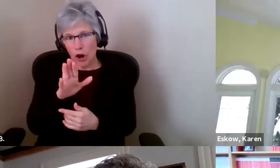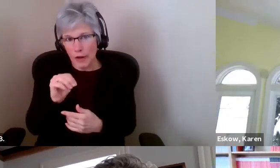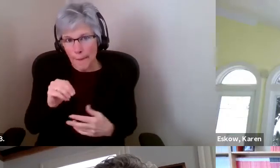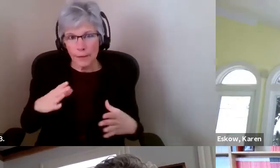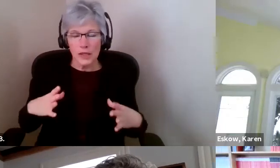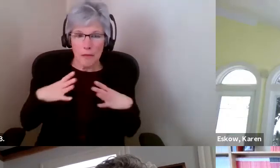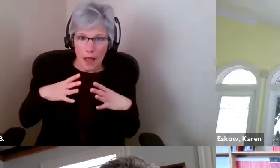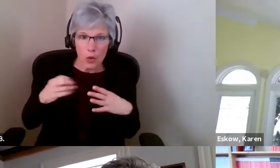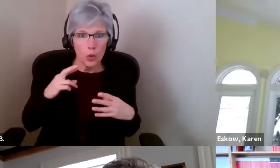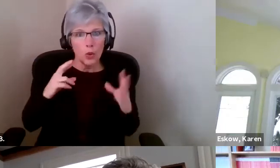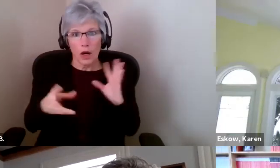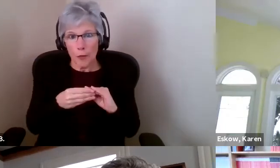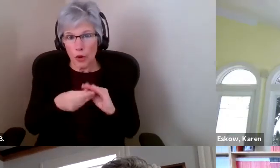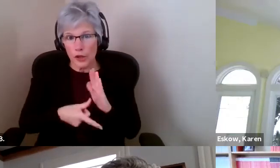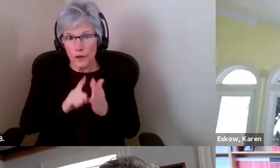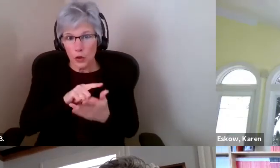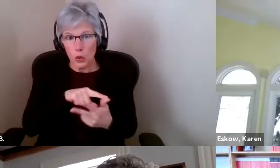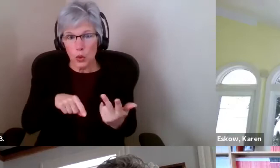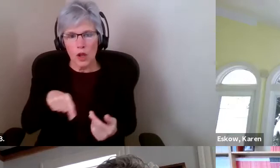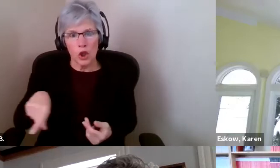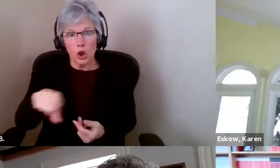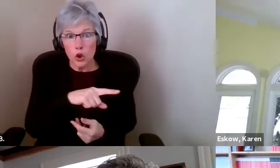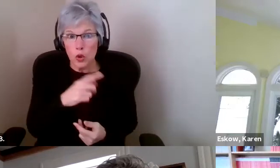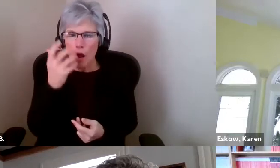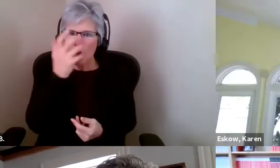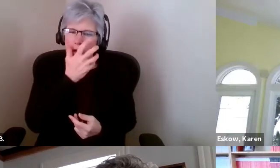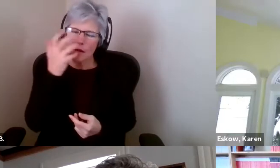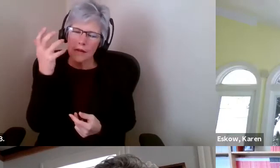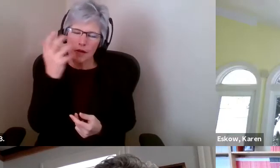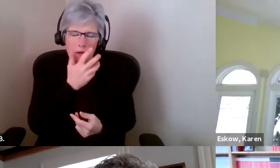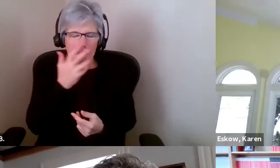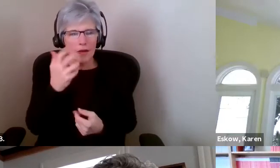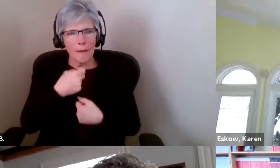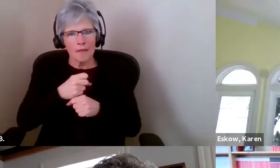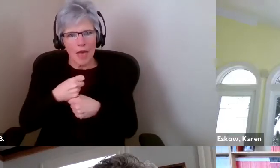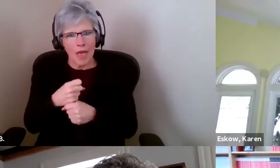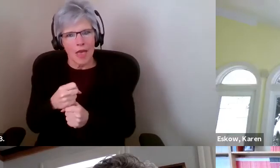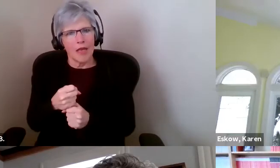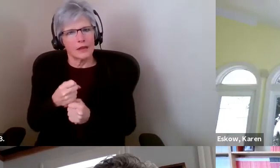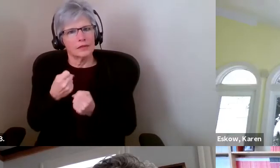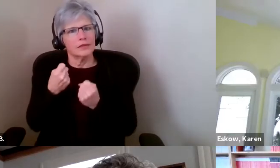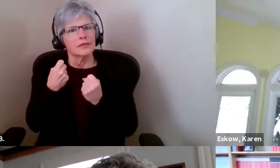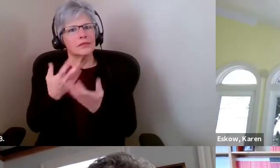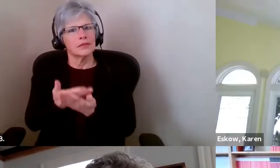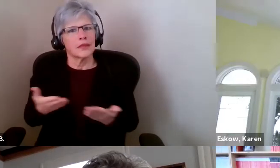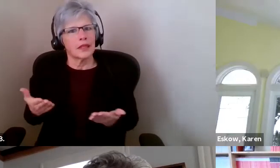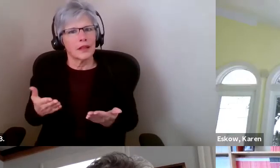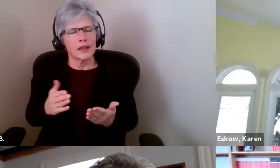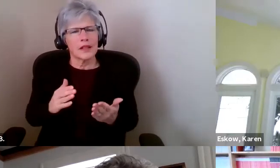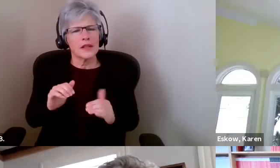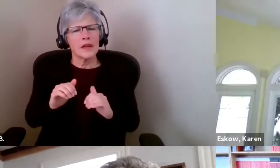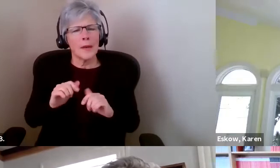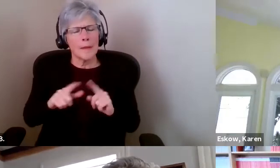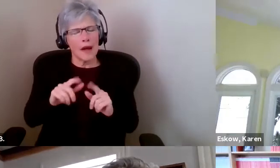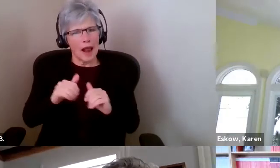comprehensive review. There, you are all so productive, but how can we know what our colleagues are doing? And I hear